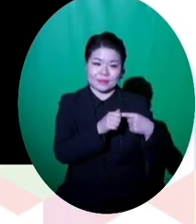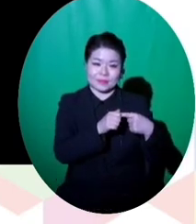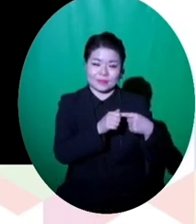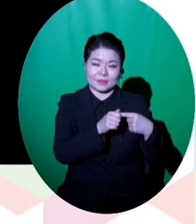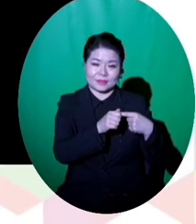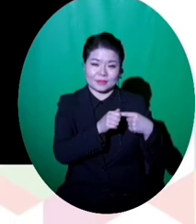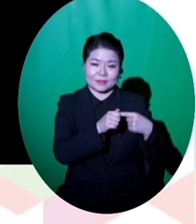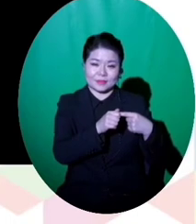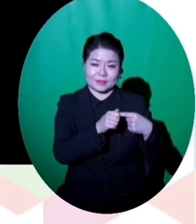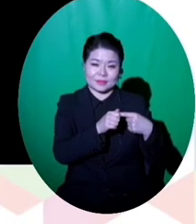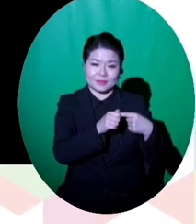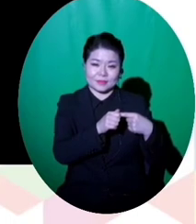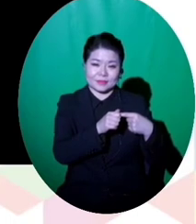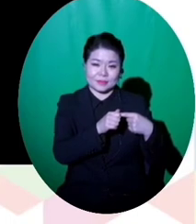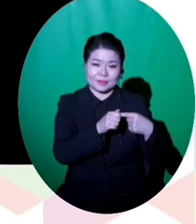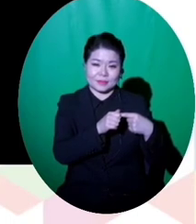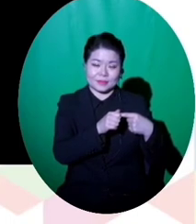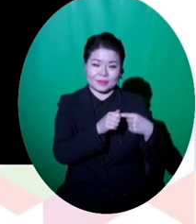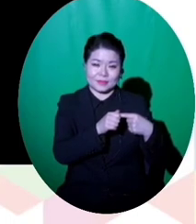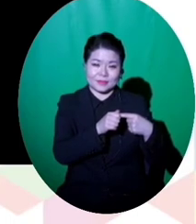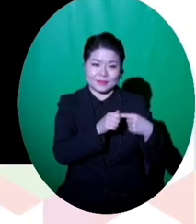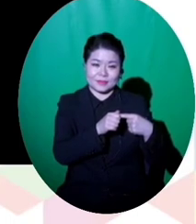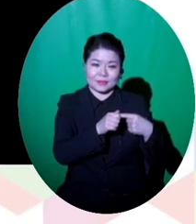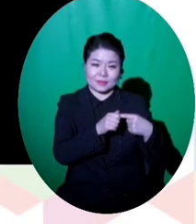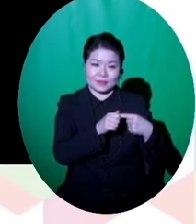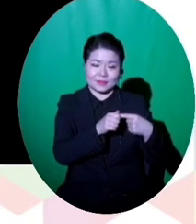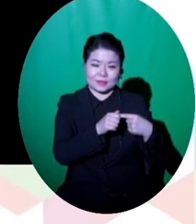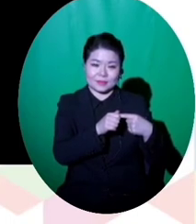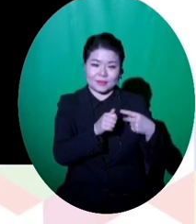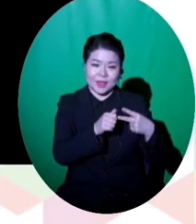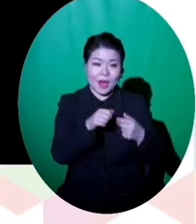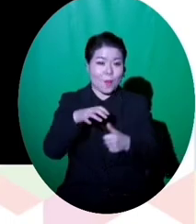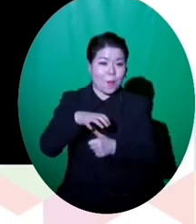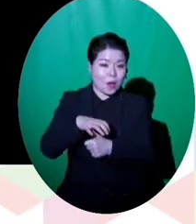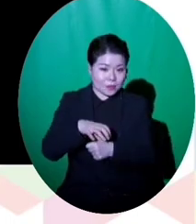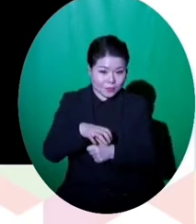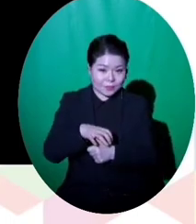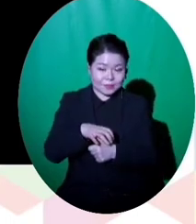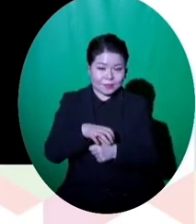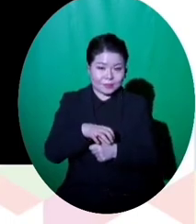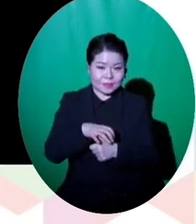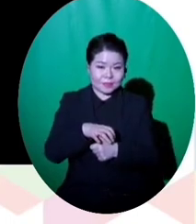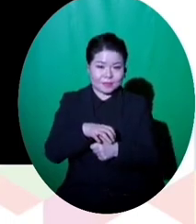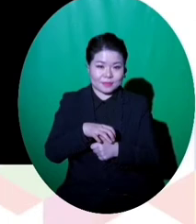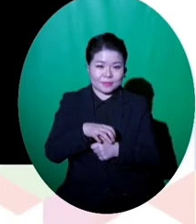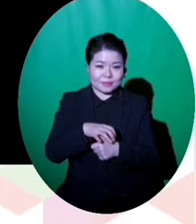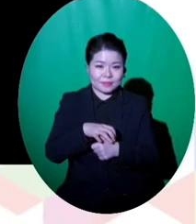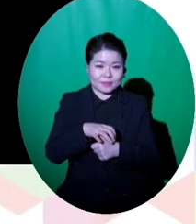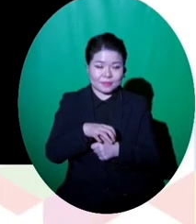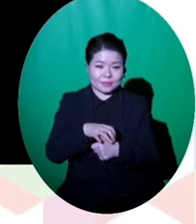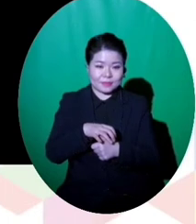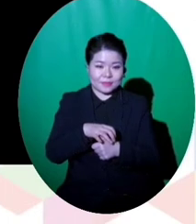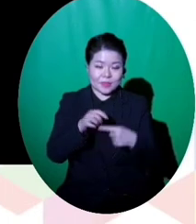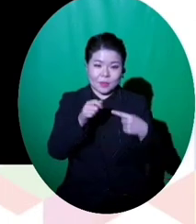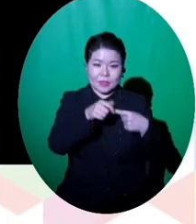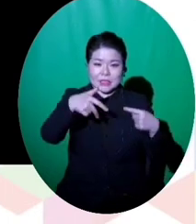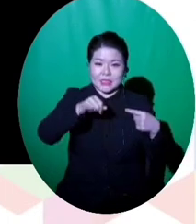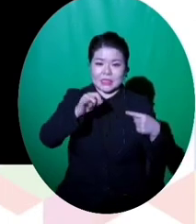it means that it's an organism that's covering up the earth. It's like a coat for the earth. And